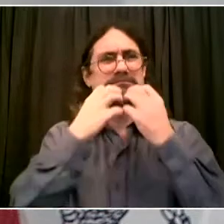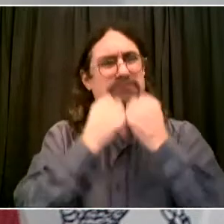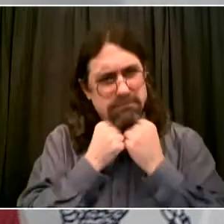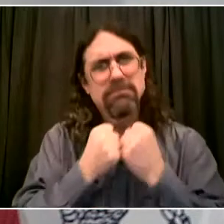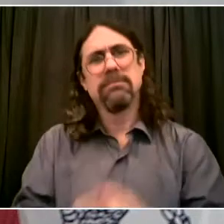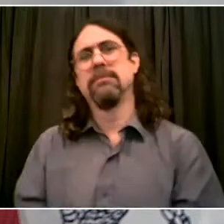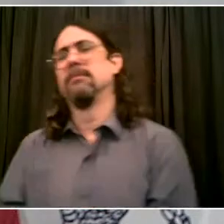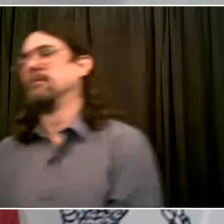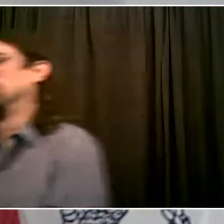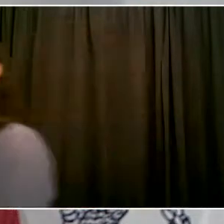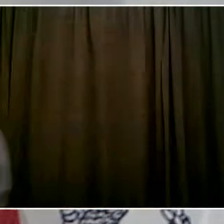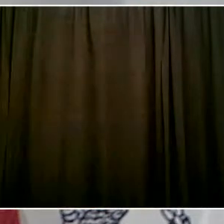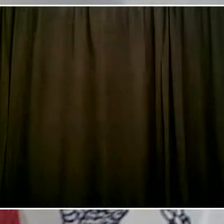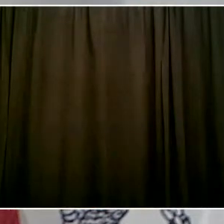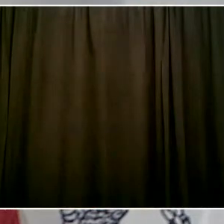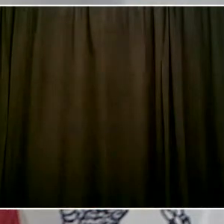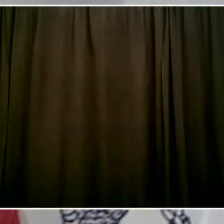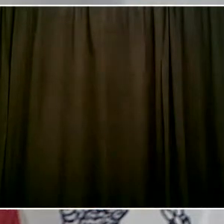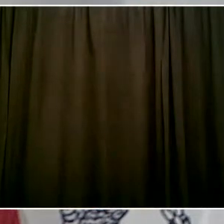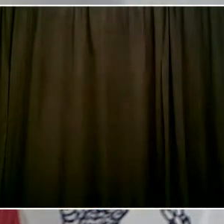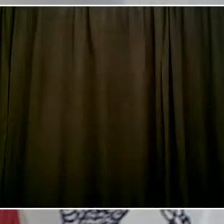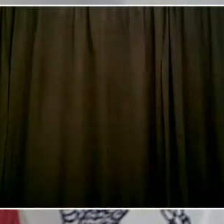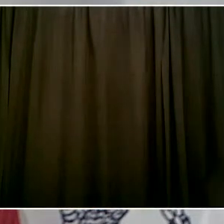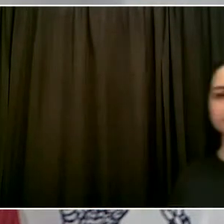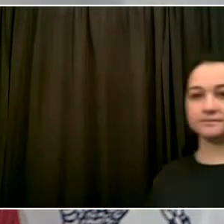Next is Henry from Bloomberg.